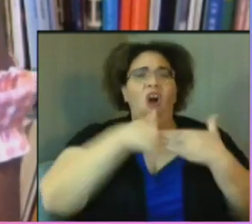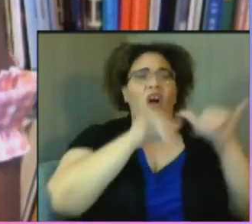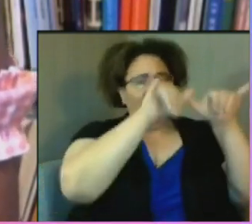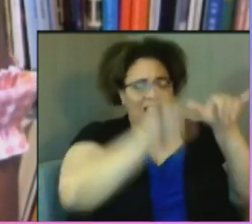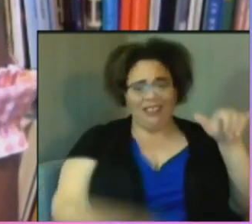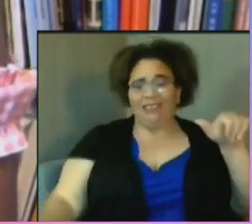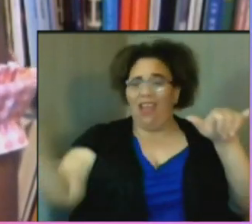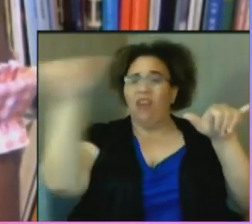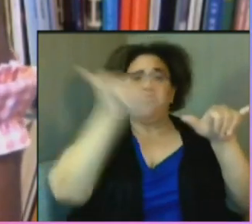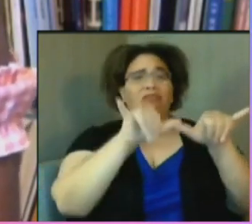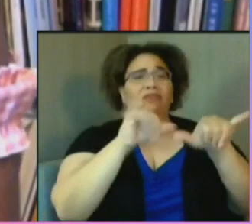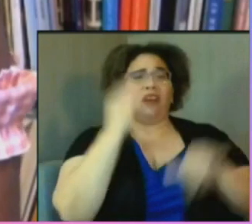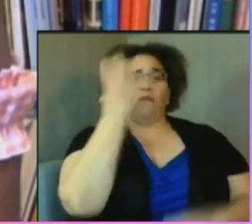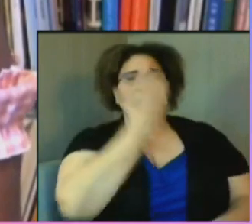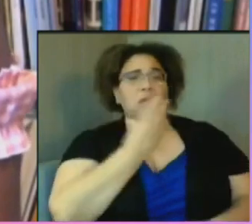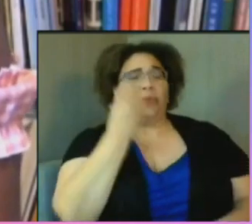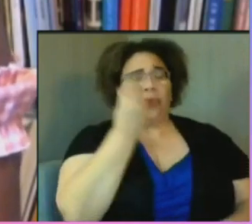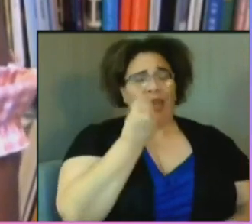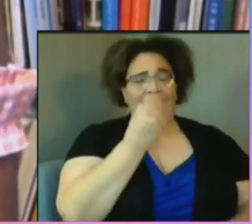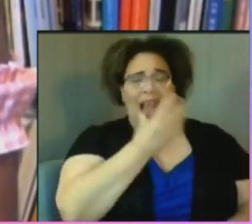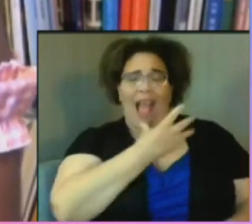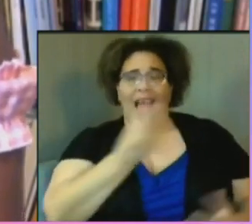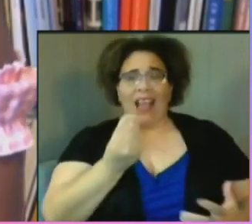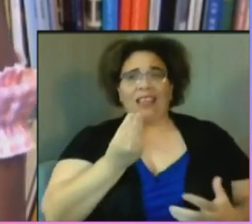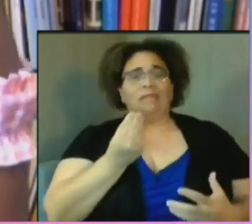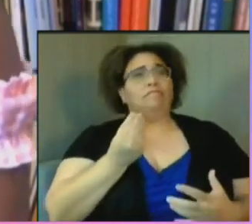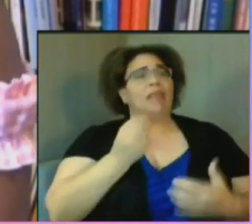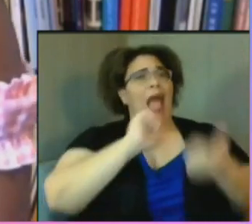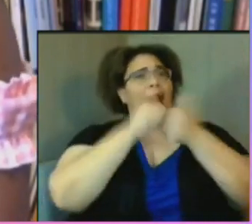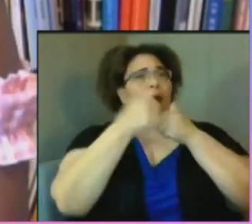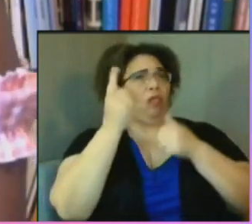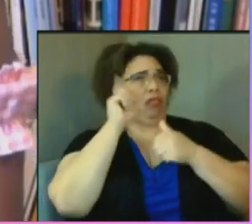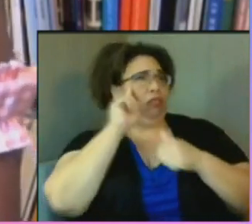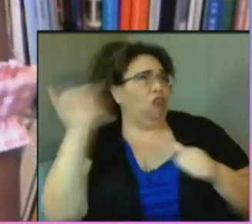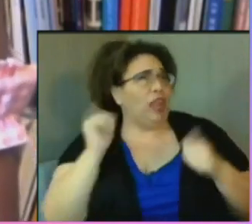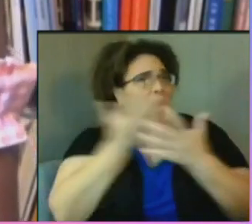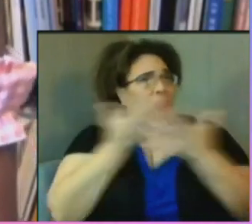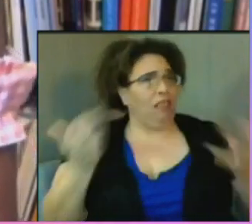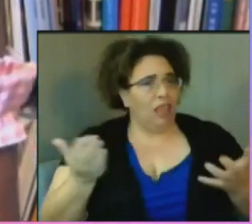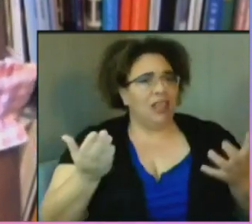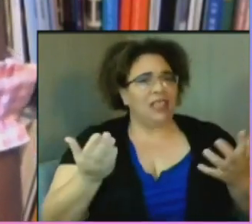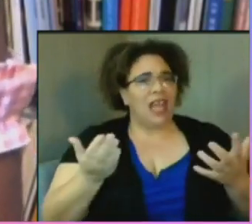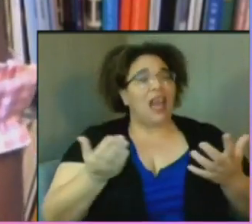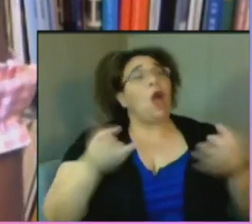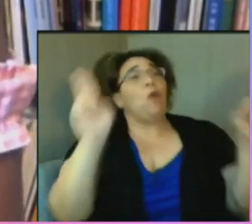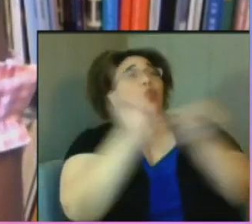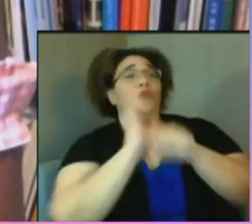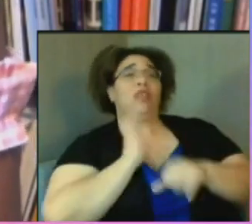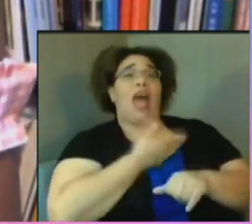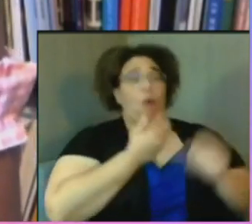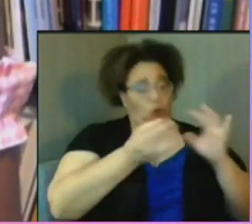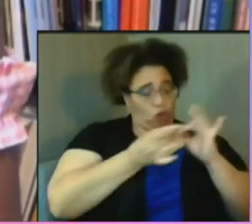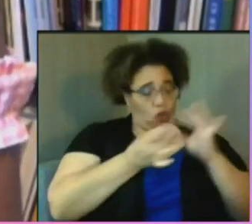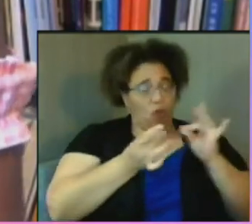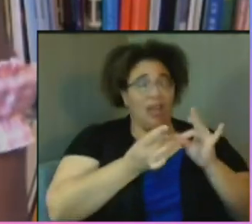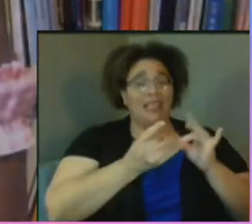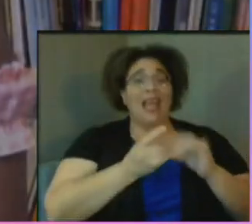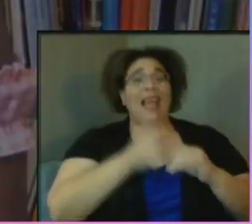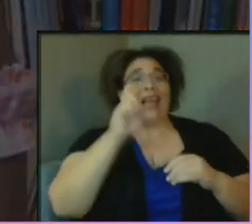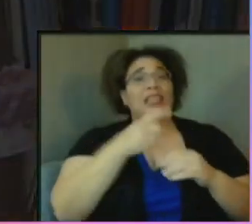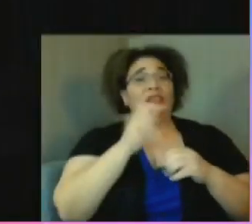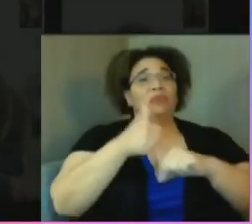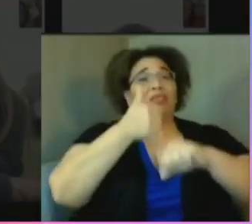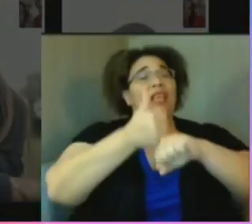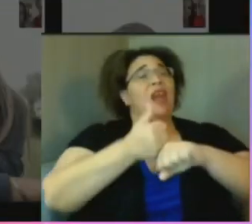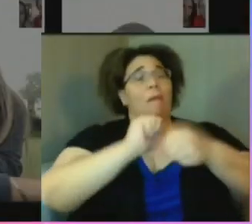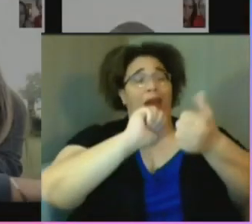place our stories, our incredible revolutionary existence needs to be placed. And, you know, in